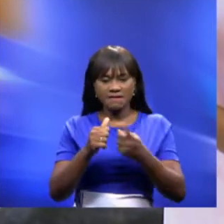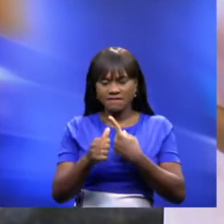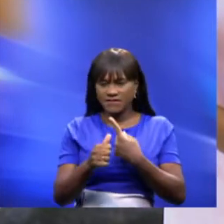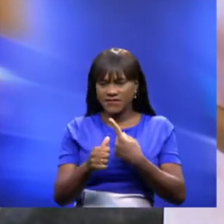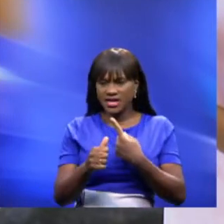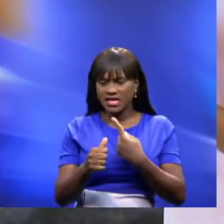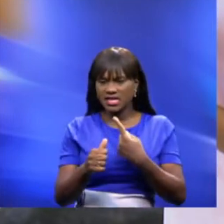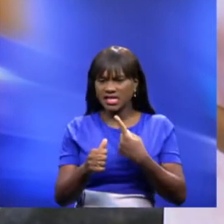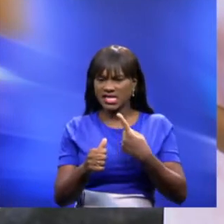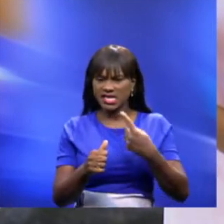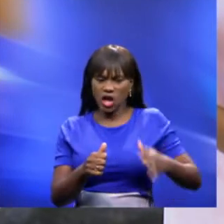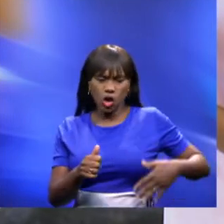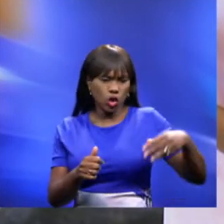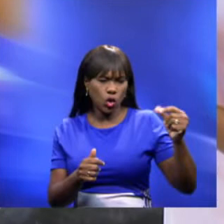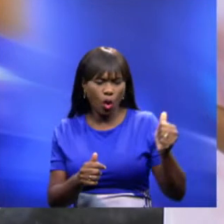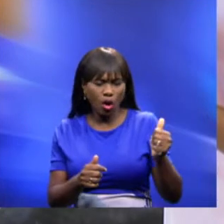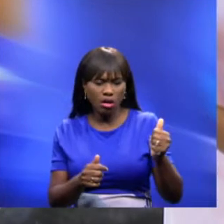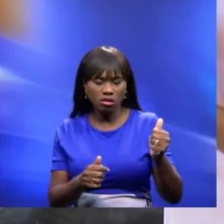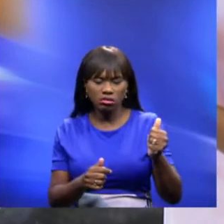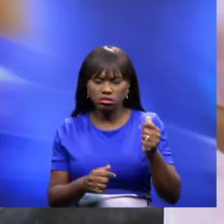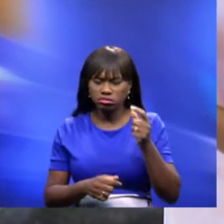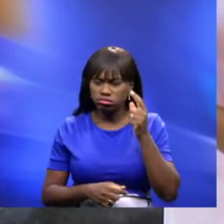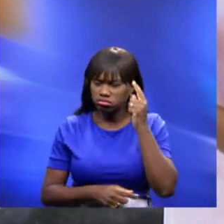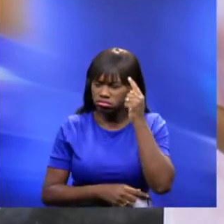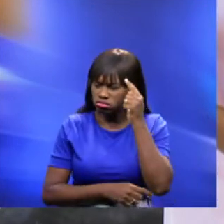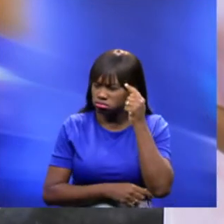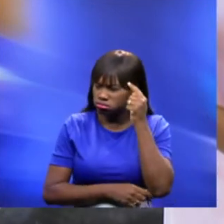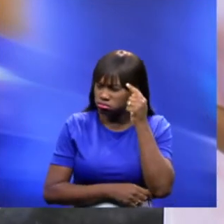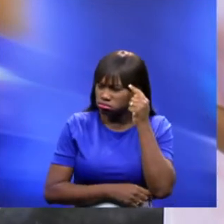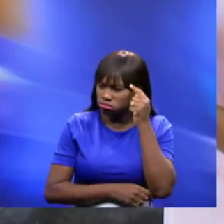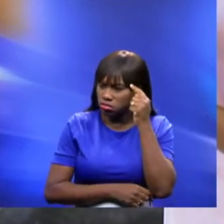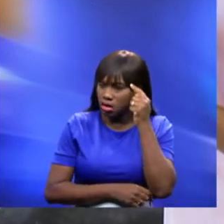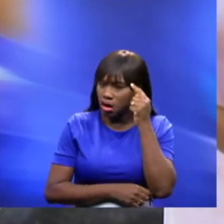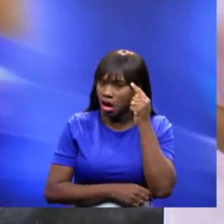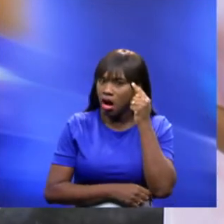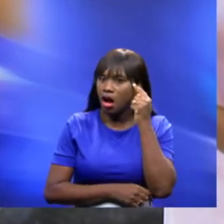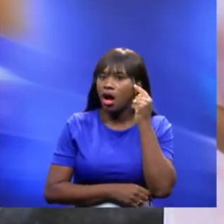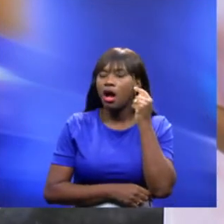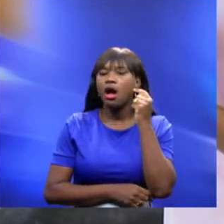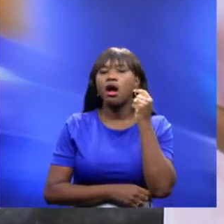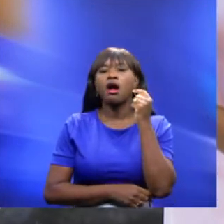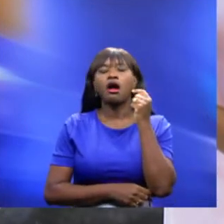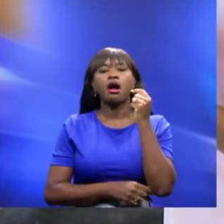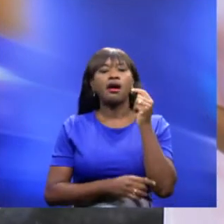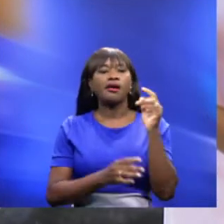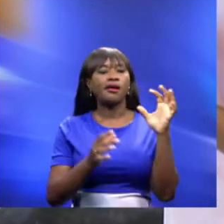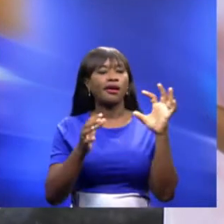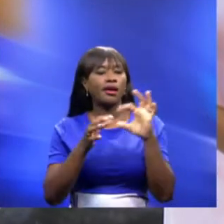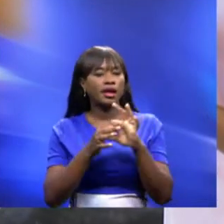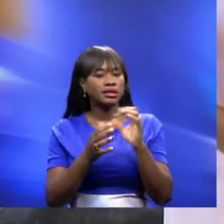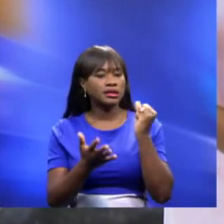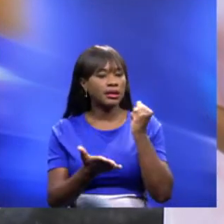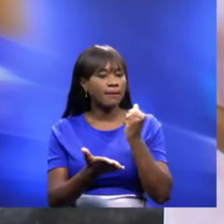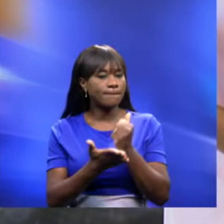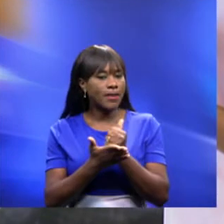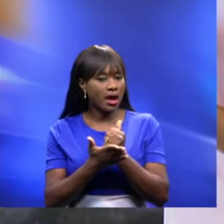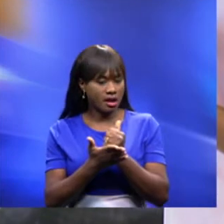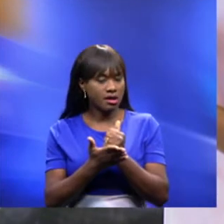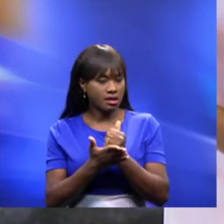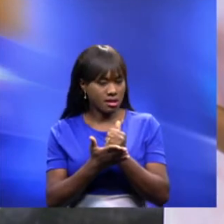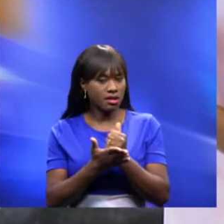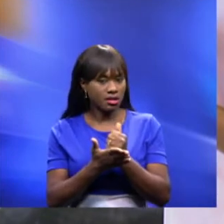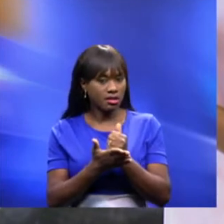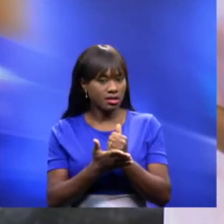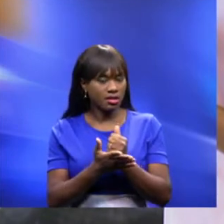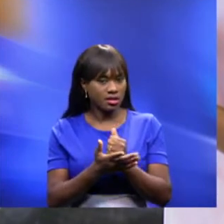back to what those questions are, chances are your online banking, your online banking system generally